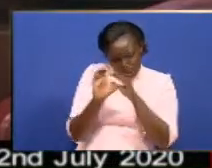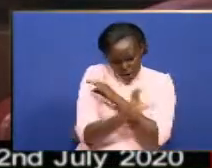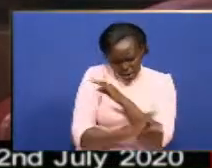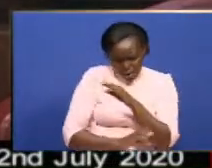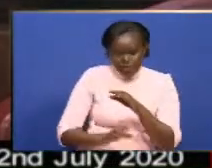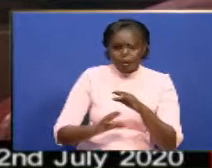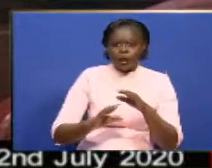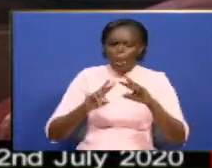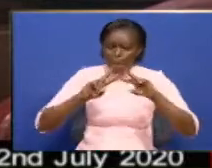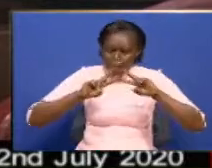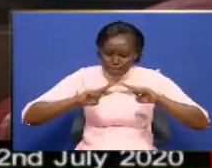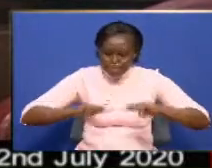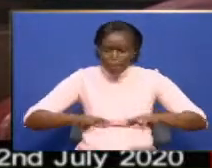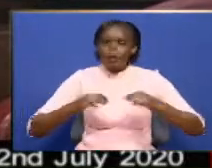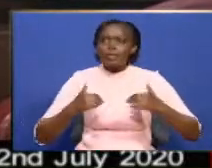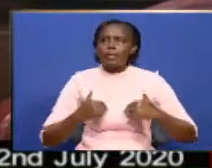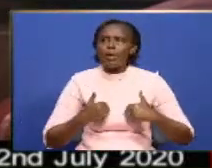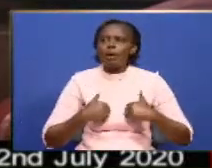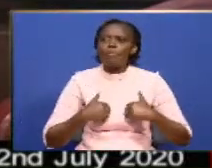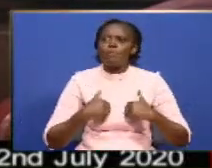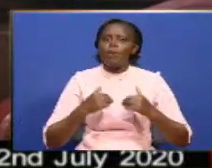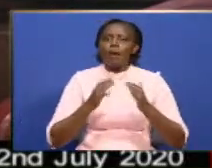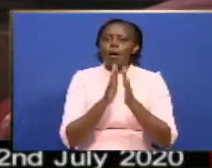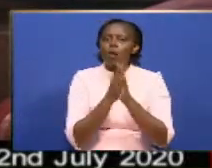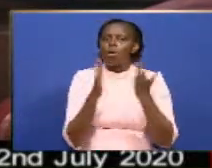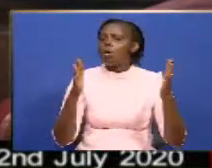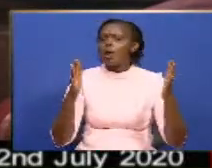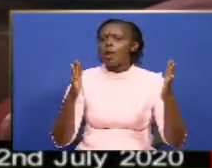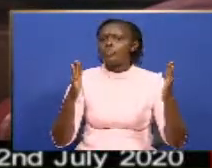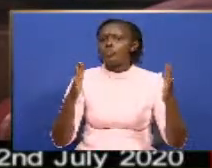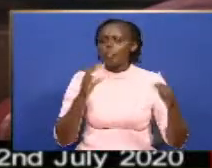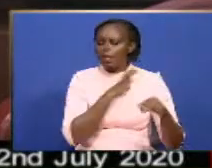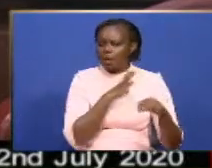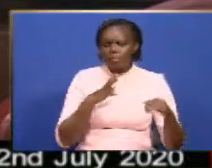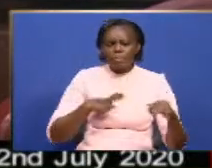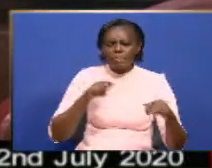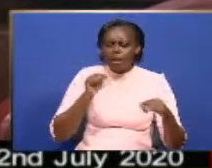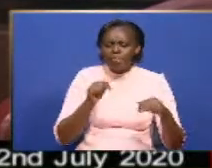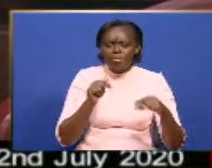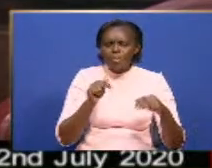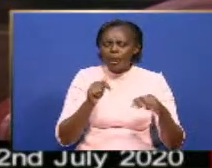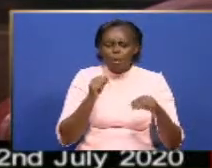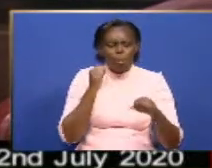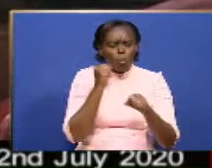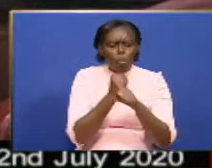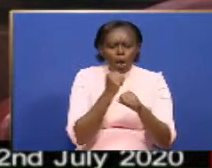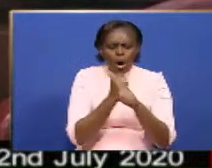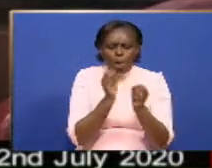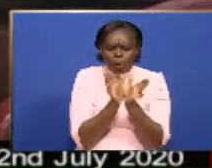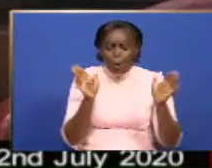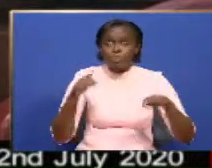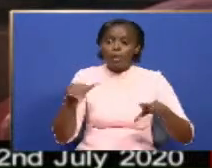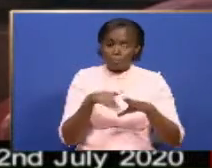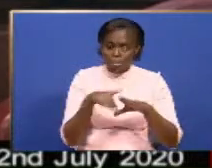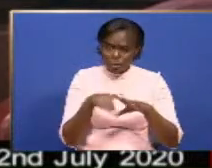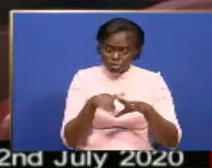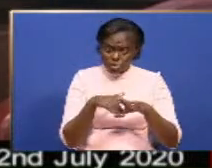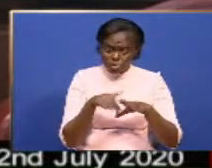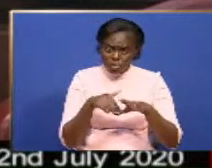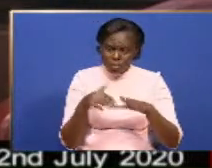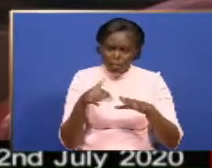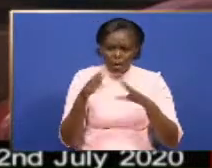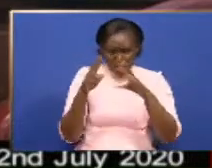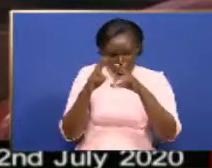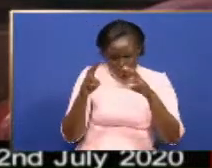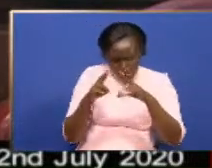Honorable Speaker, and I want to congratulate the committee because they did extensive public participation. They